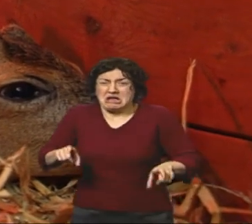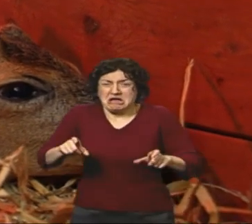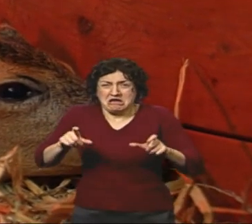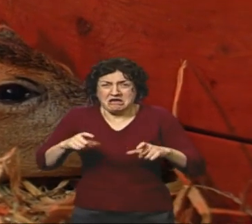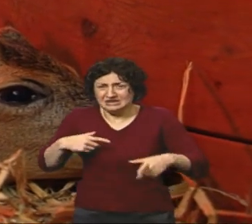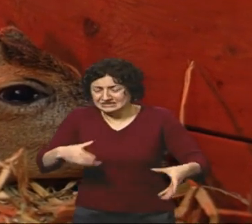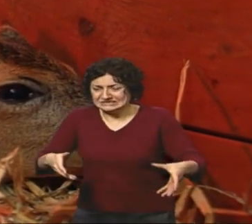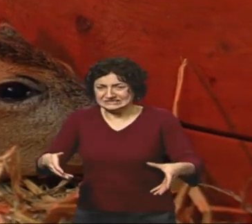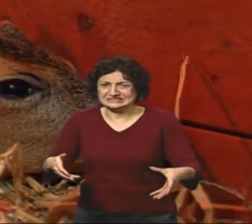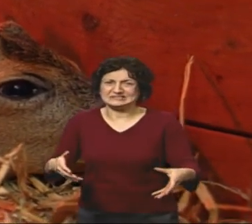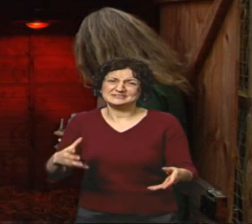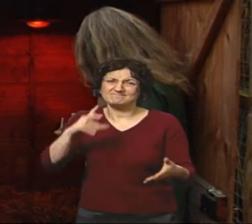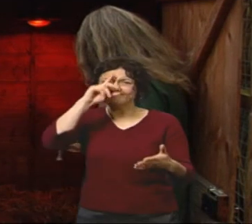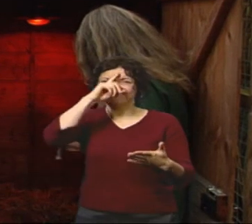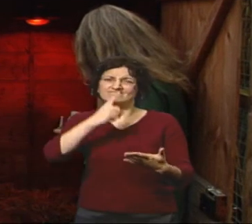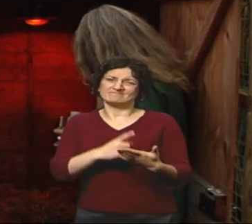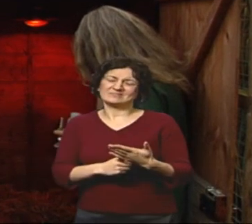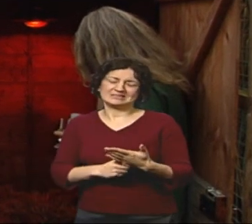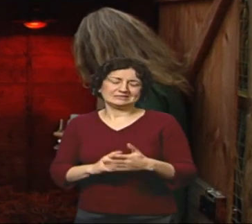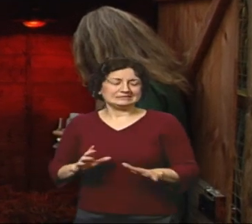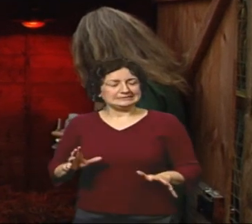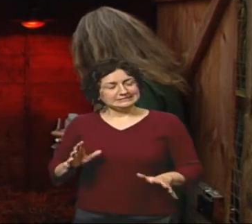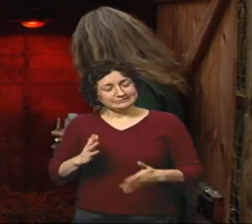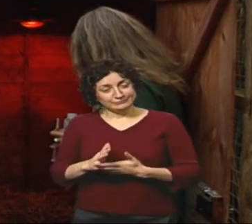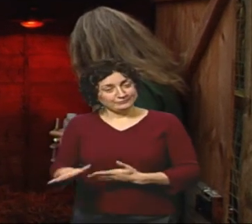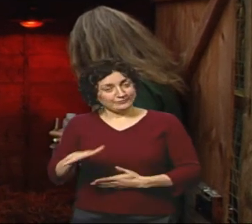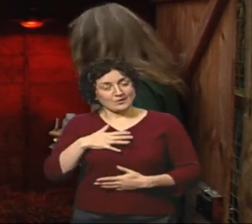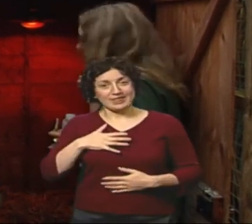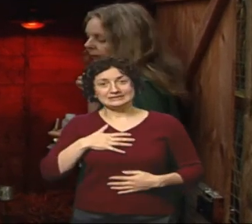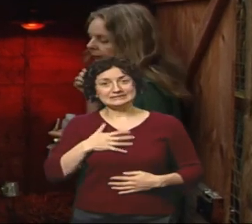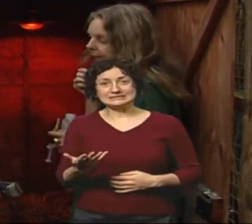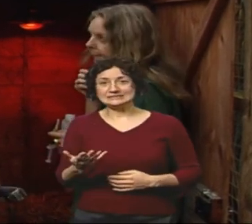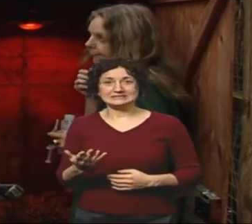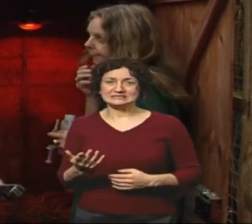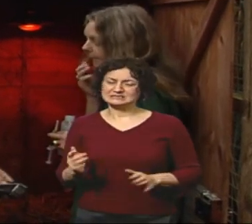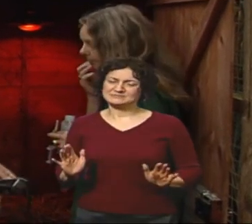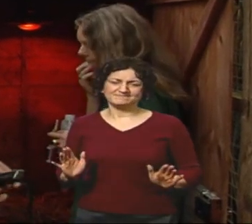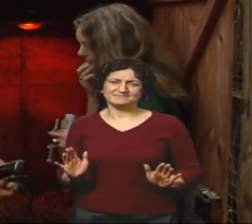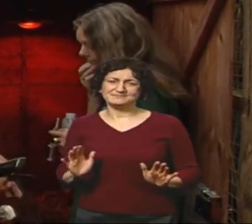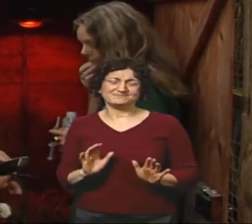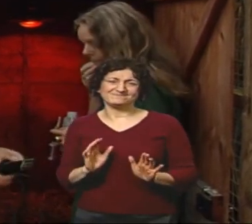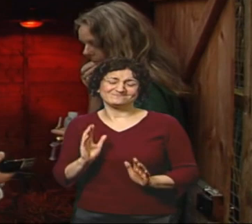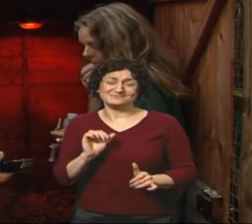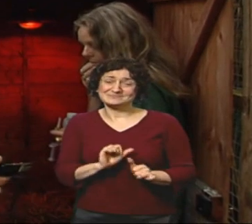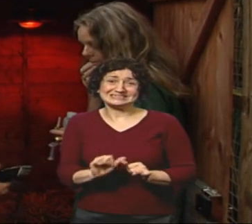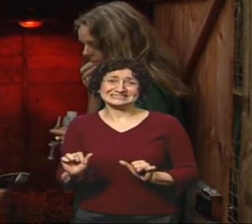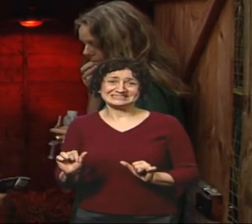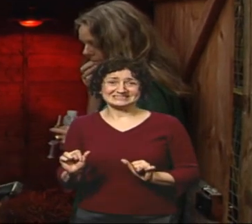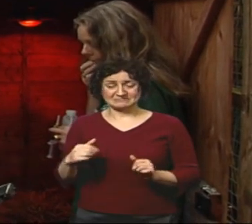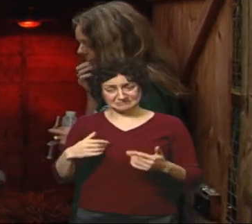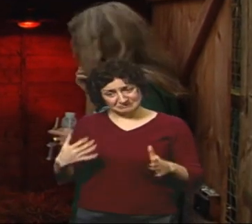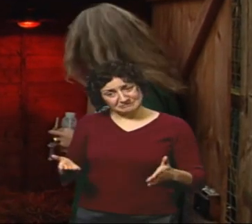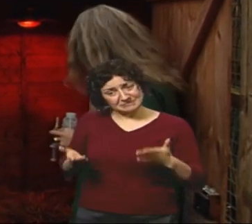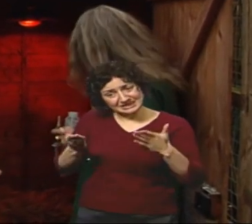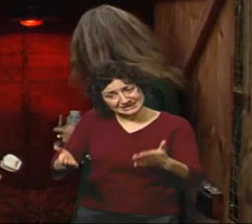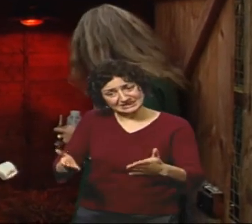up. And I'm afraid we've decided to do the thing we all hate doing. It's actually easier if you do it straight away, but we really wanted to give him every chance, as